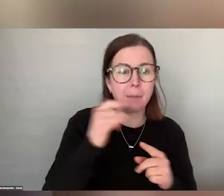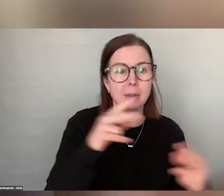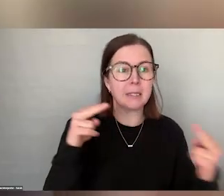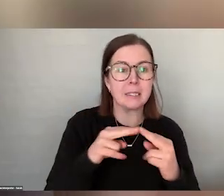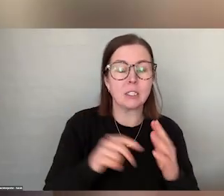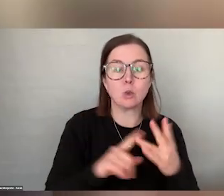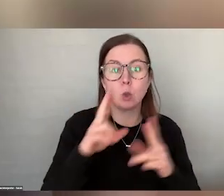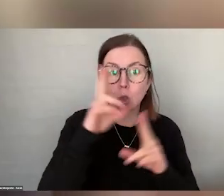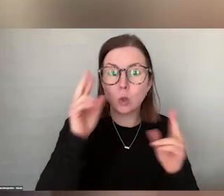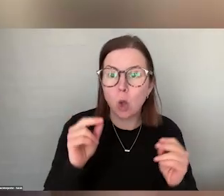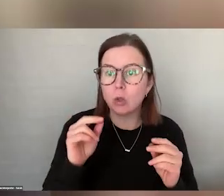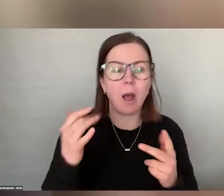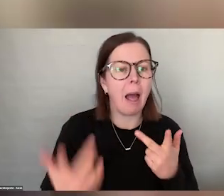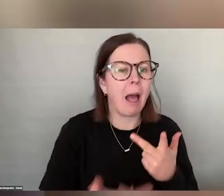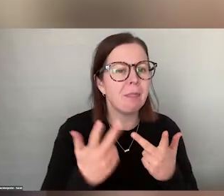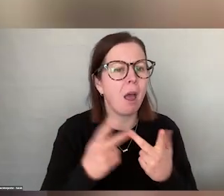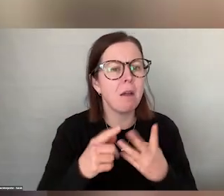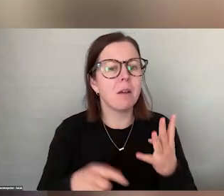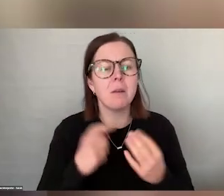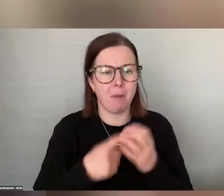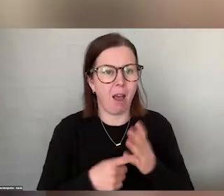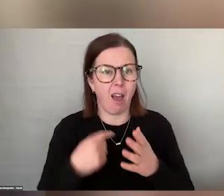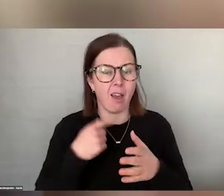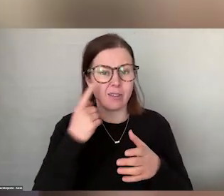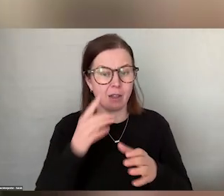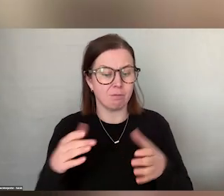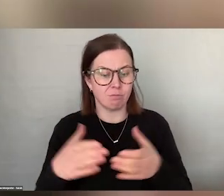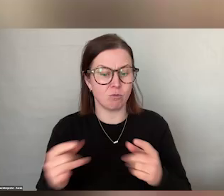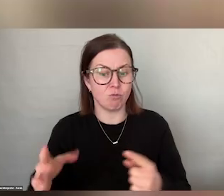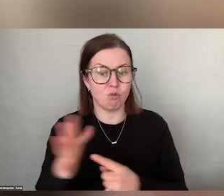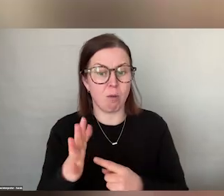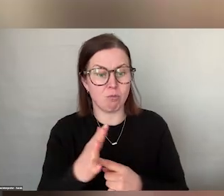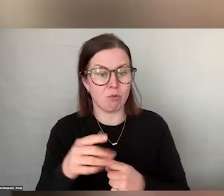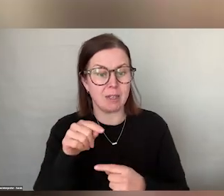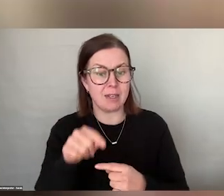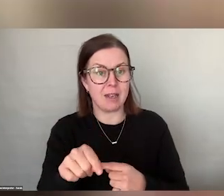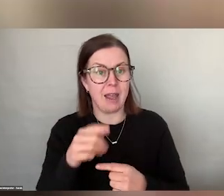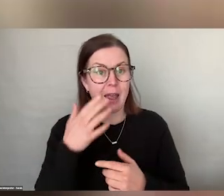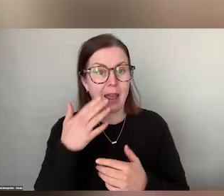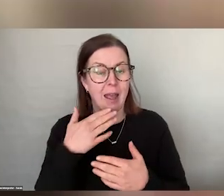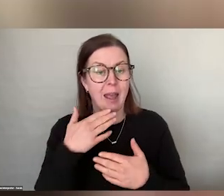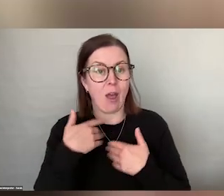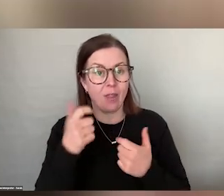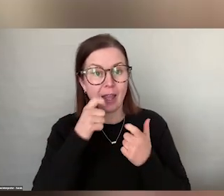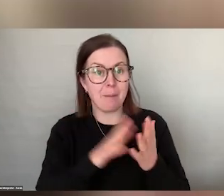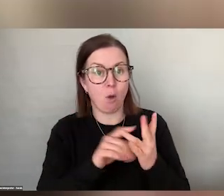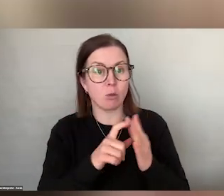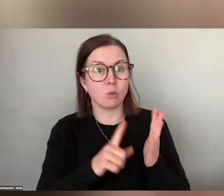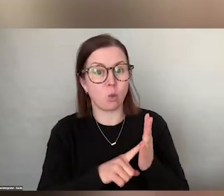helping to coordinate their care. But I think that comprehensive primary healthcare model is a great one